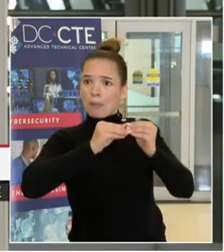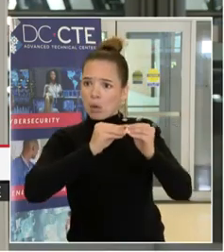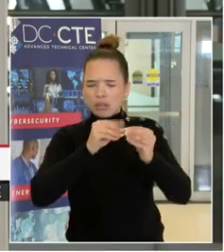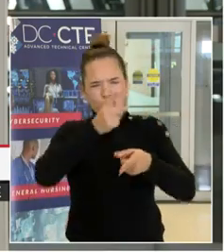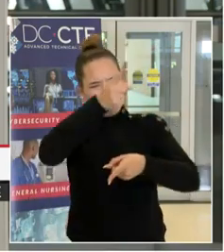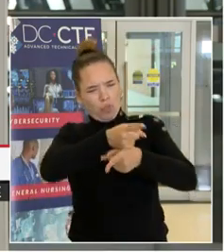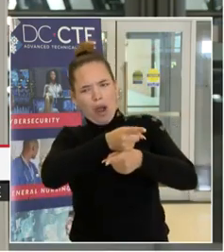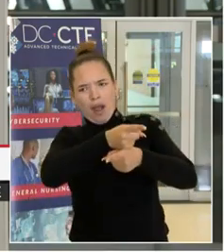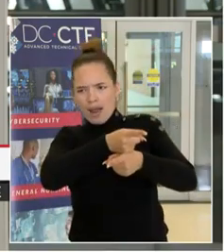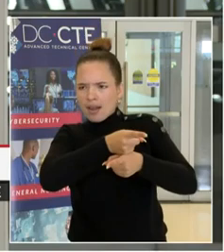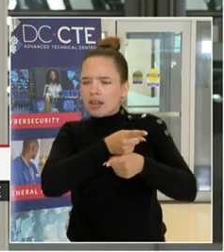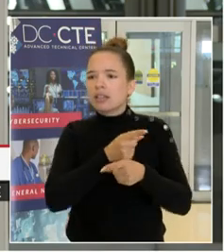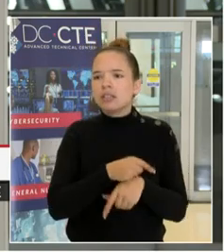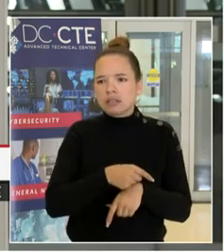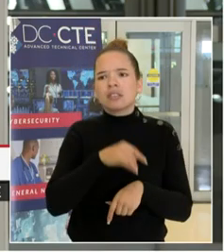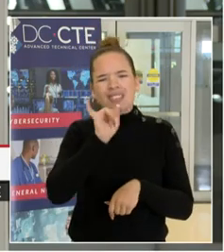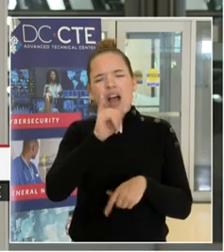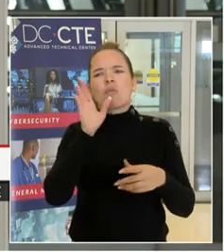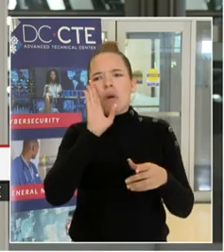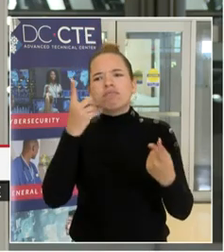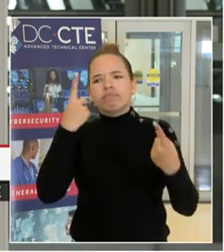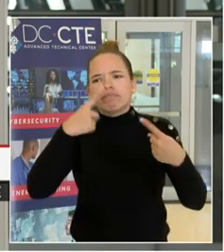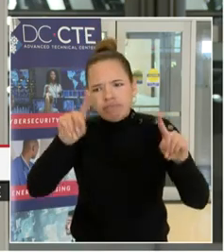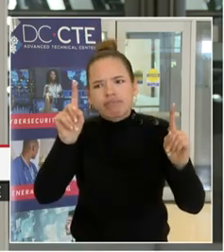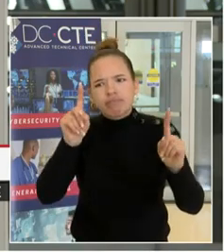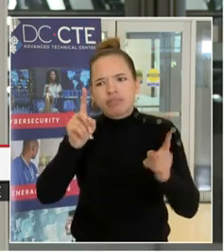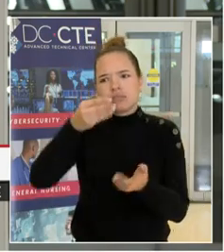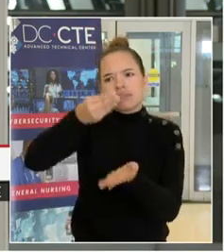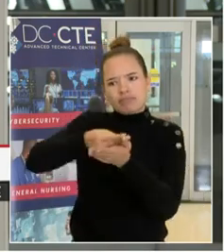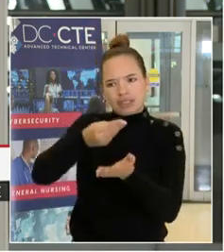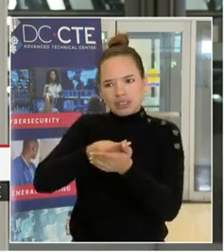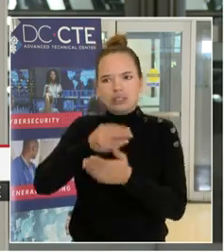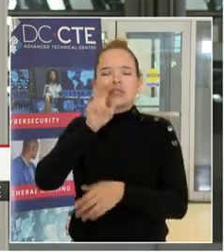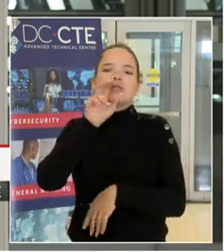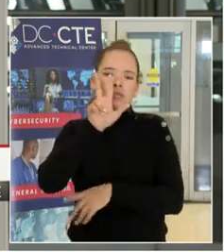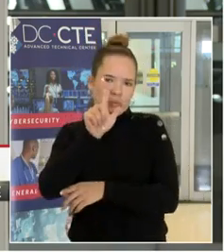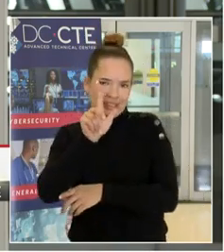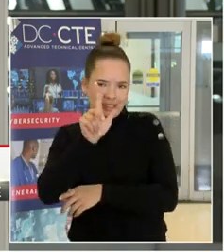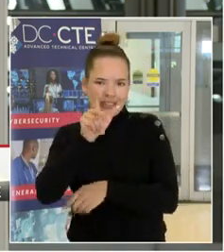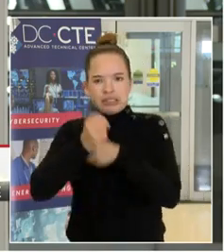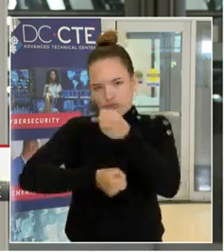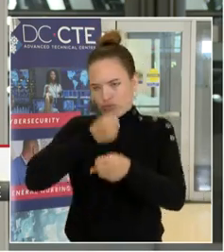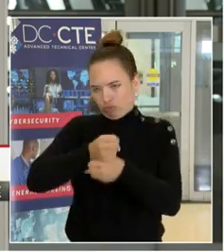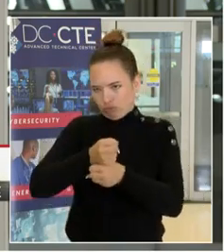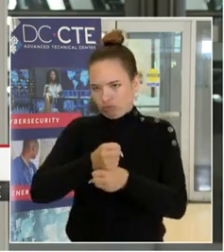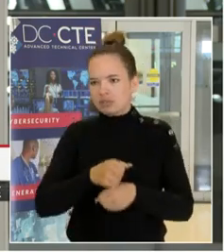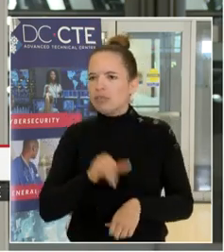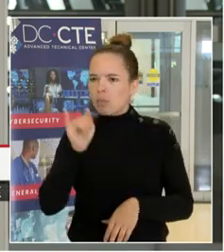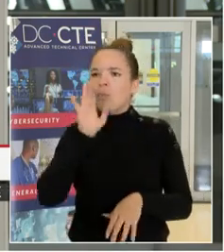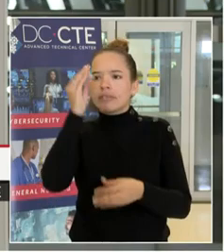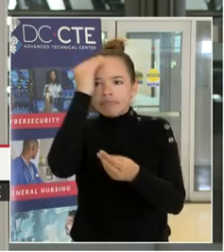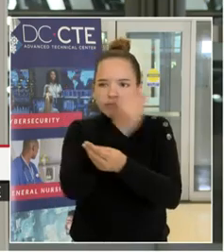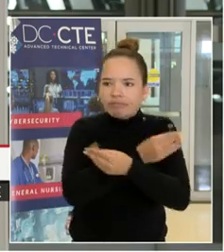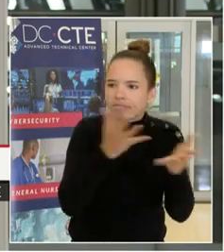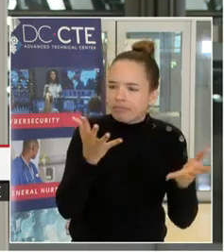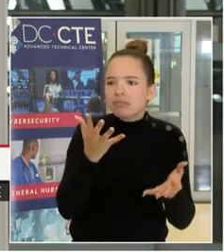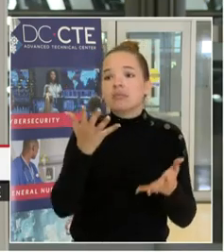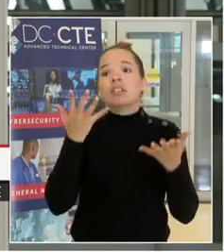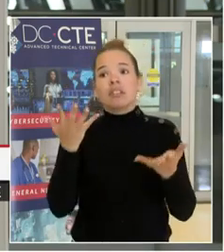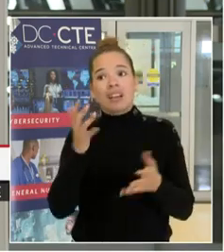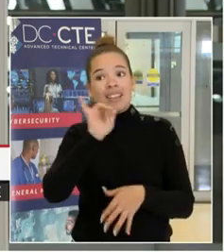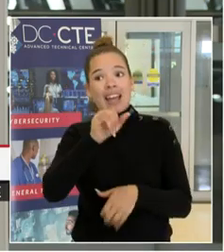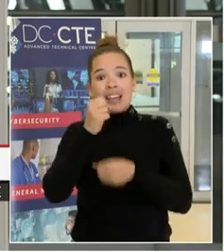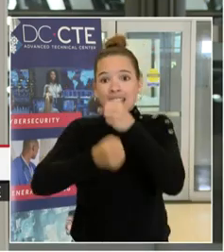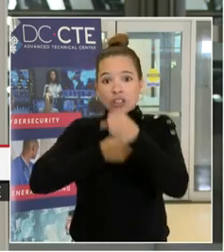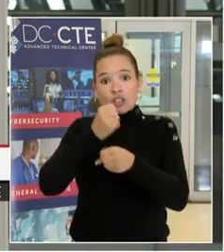these numbers, and we look forward to continuing to grow our public education system and the presence and the impact we have on the lives of